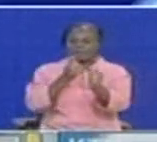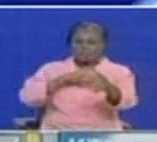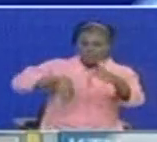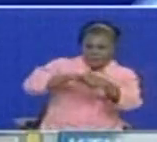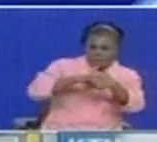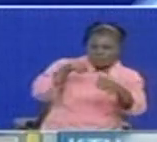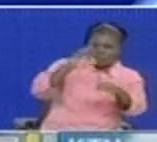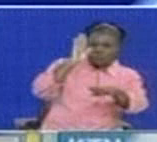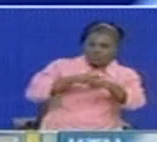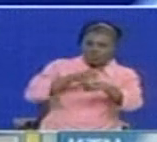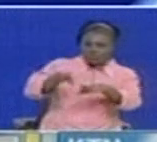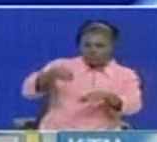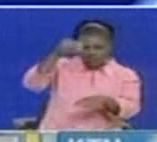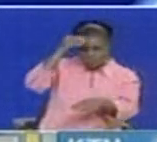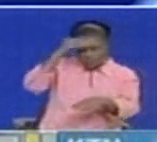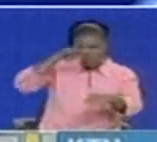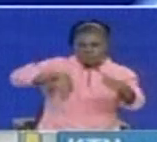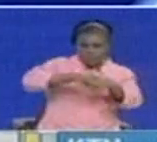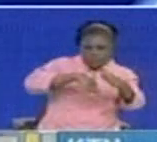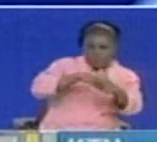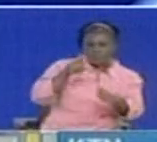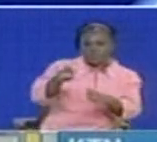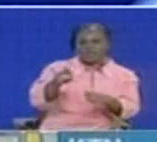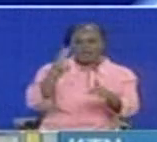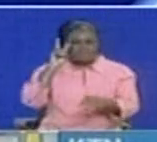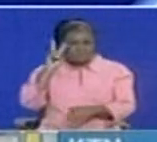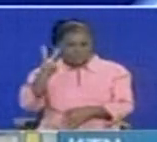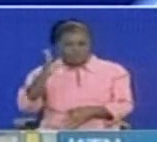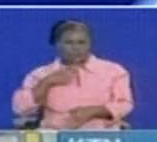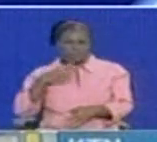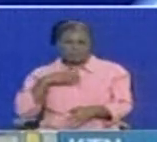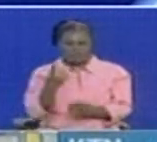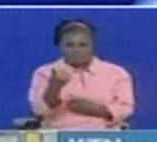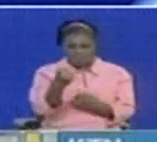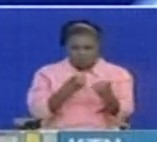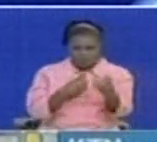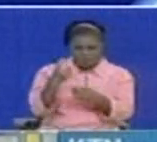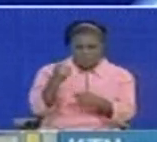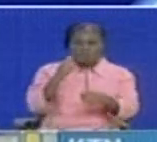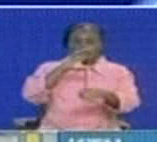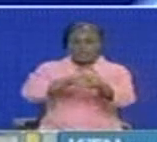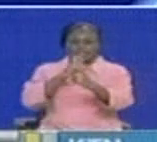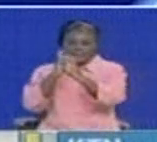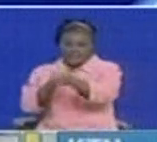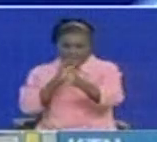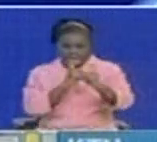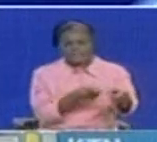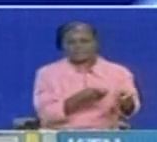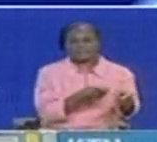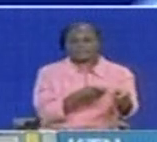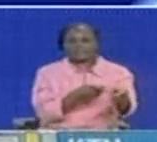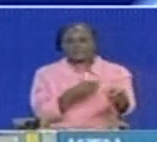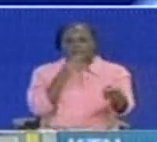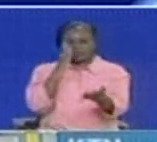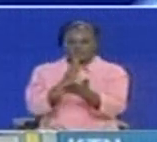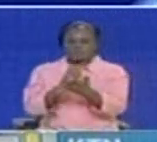rugby, it is part of the our vision to tap into talent and make talent pay for you. Okay. Yeah. And I'm